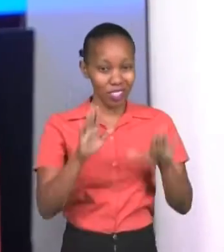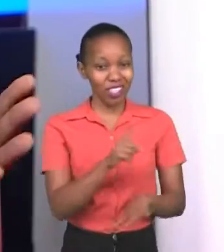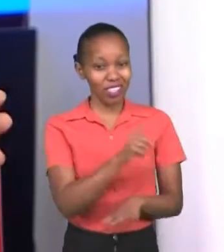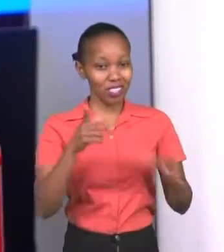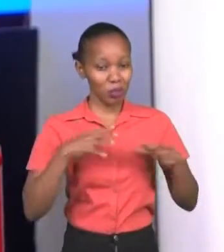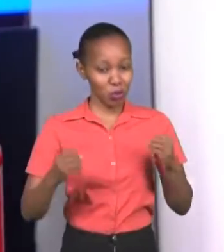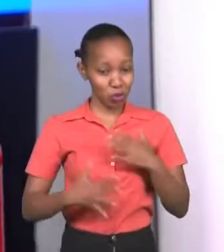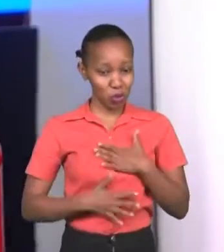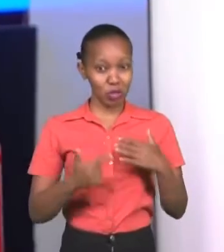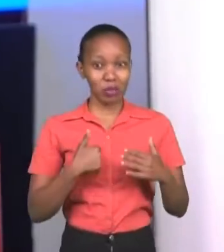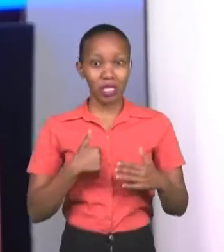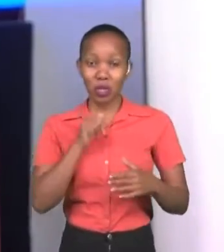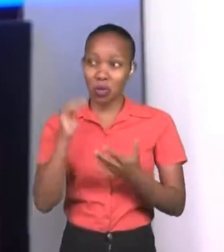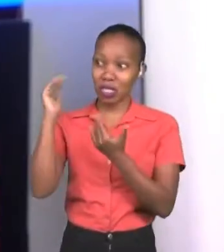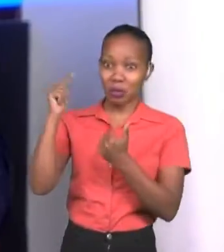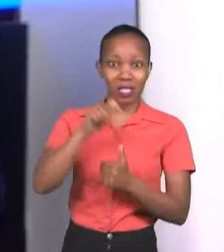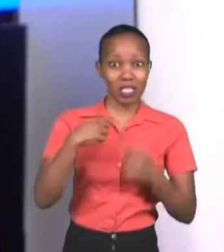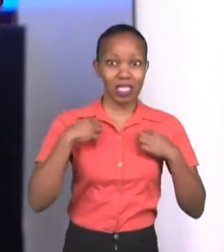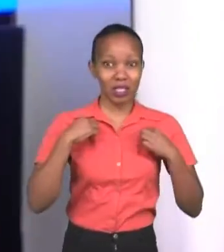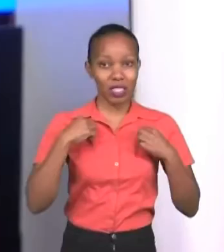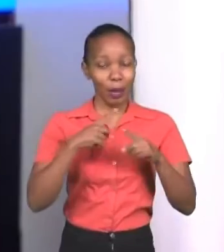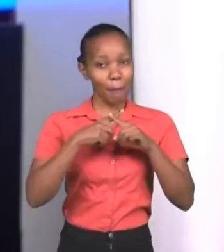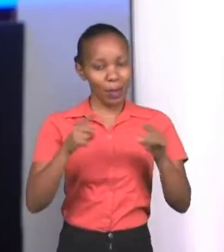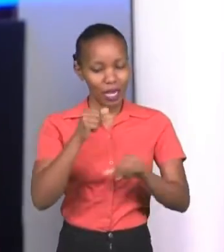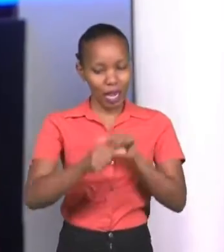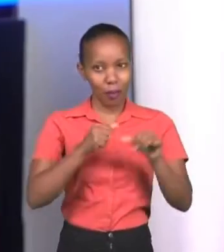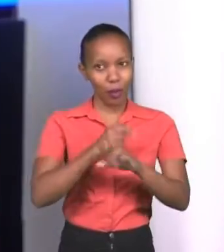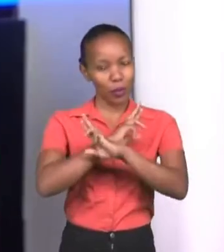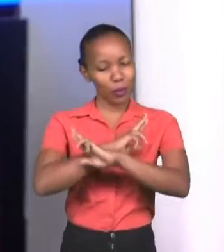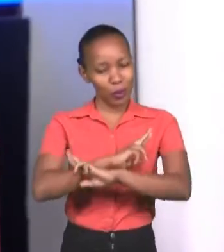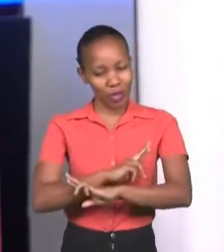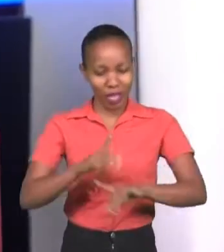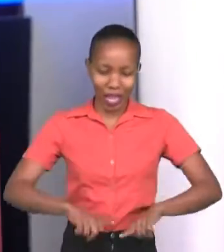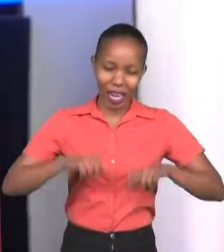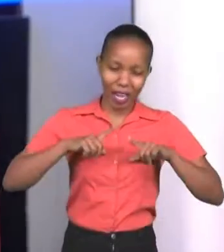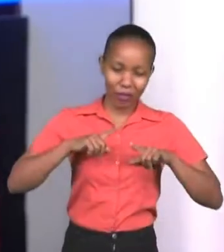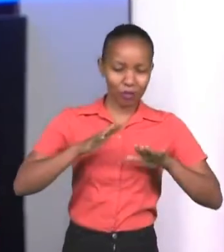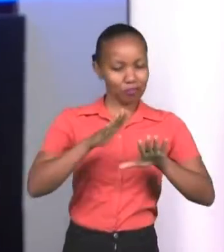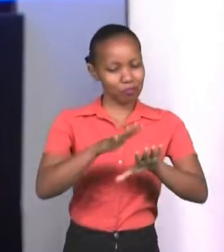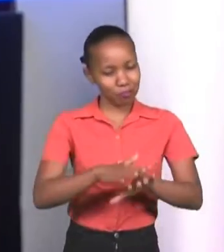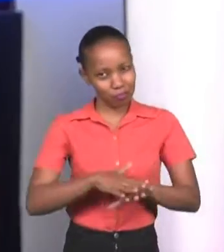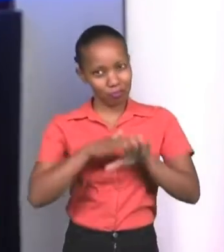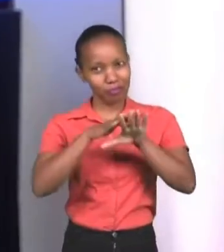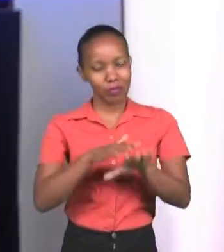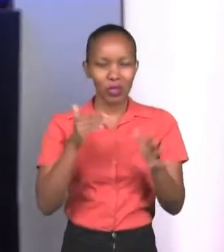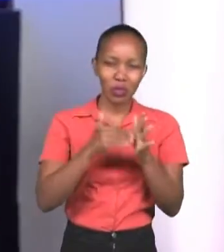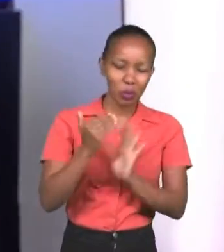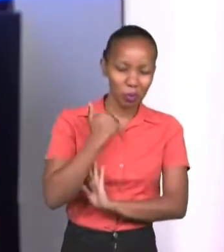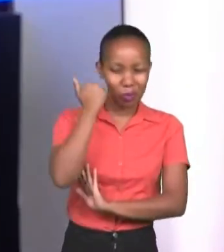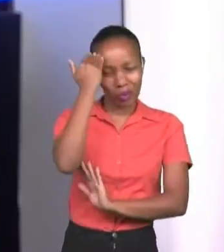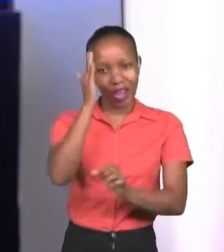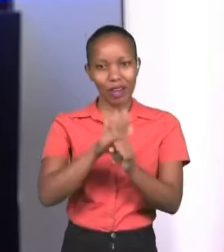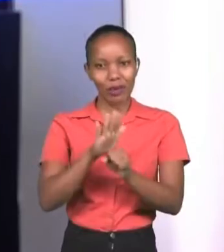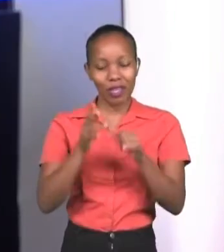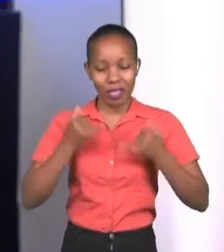didn't expect the attire in studio, but it's all about being relaxed. Peleka maisha pole pole, they are relaxed, stop the depression, just